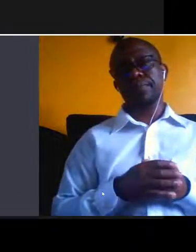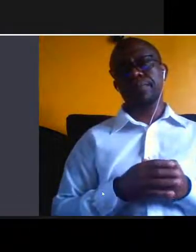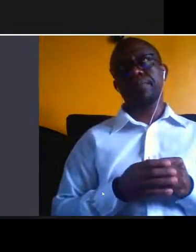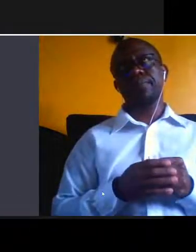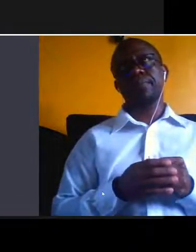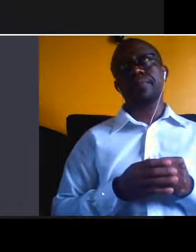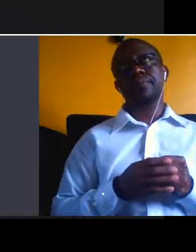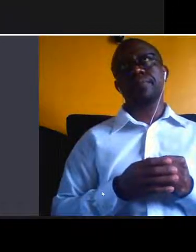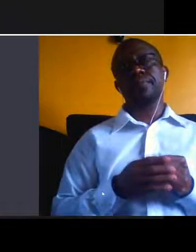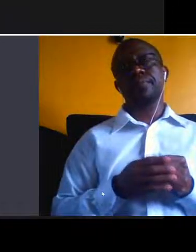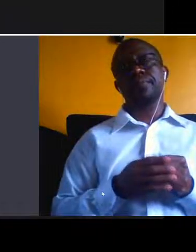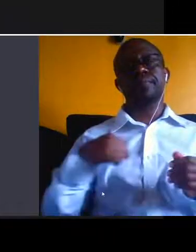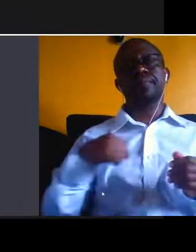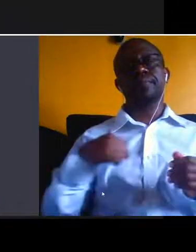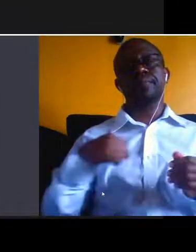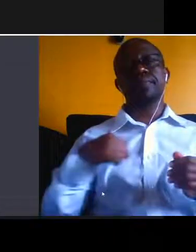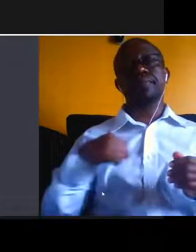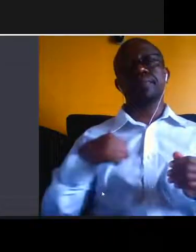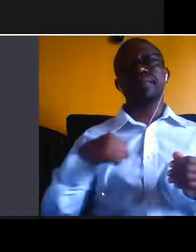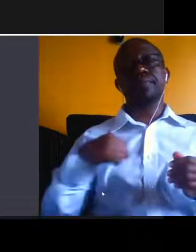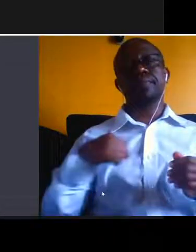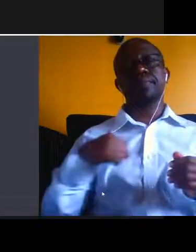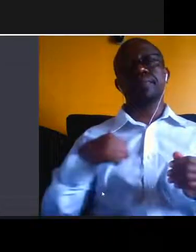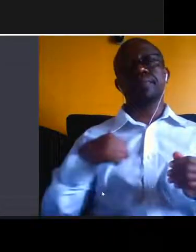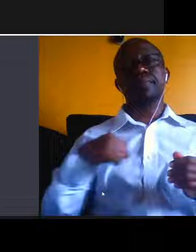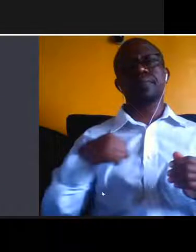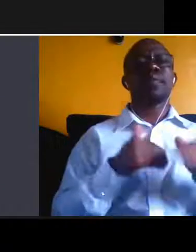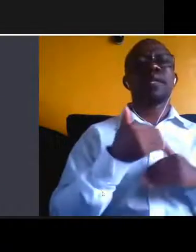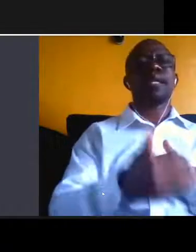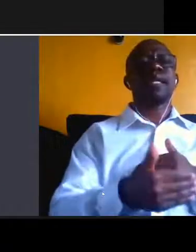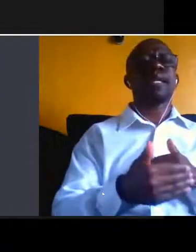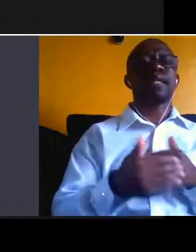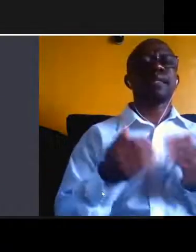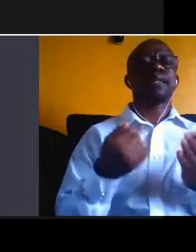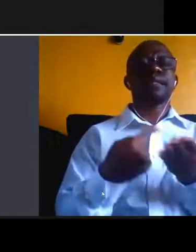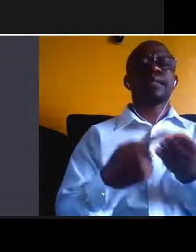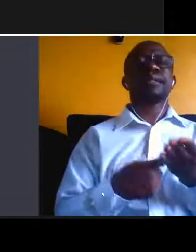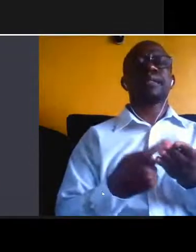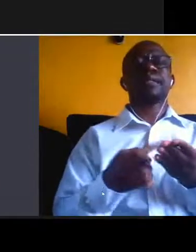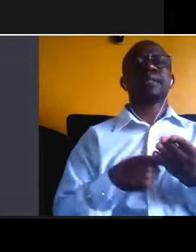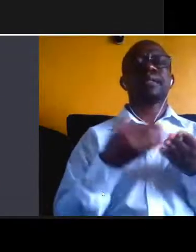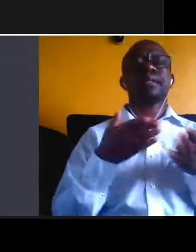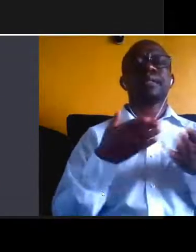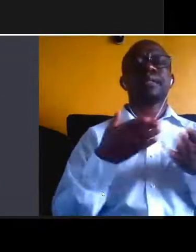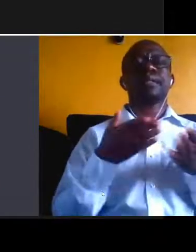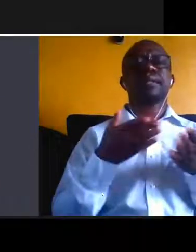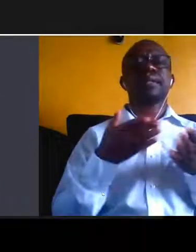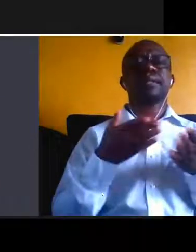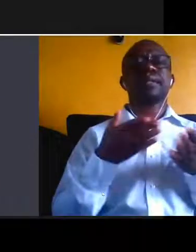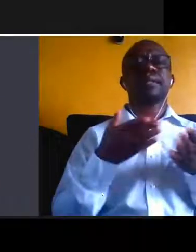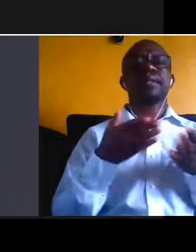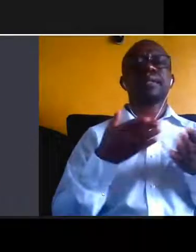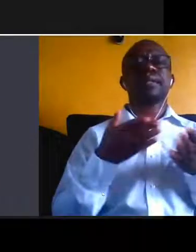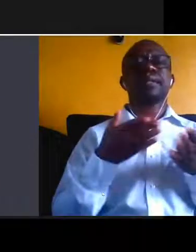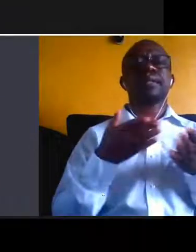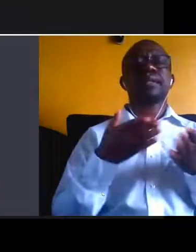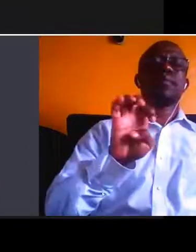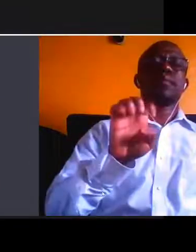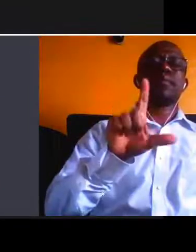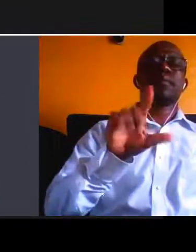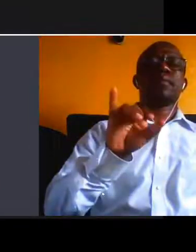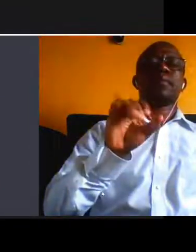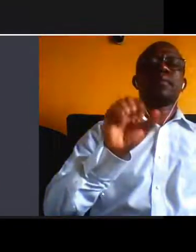So we want to move on to the next session, and I want to call on Felicitas. Felicitas, if you're there.